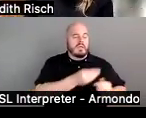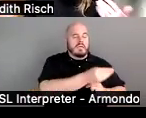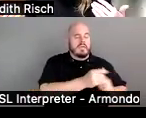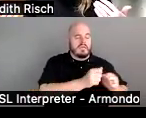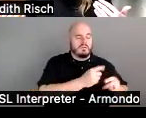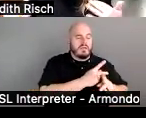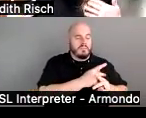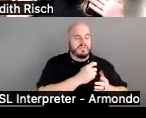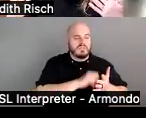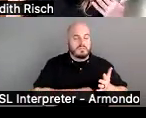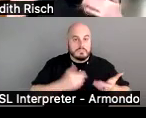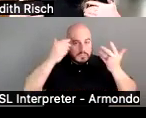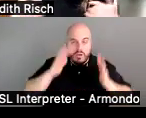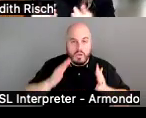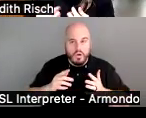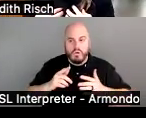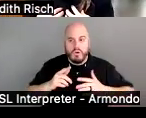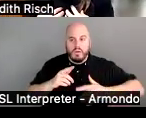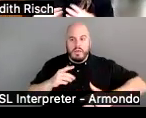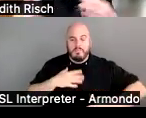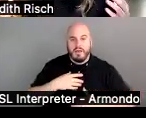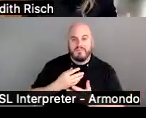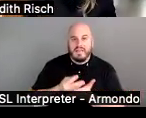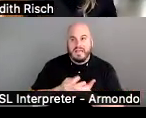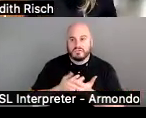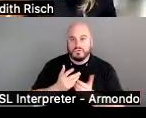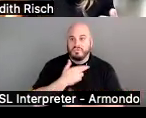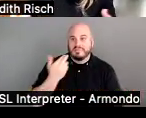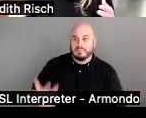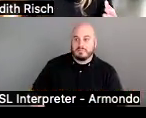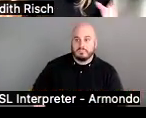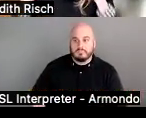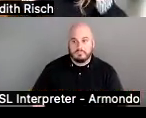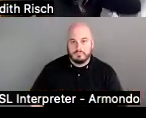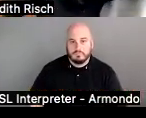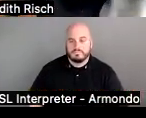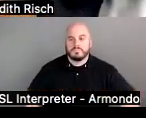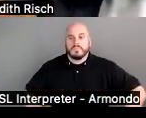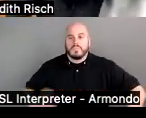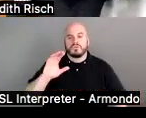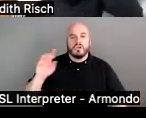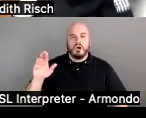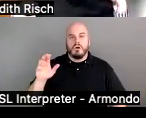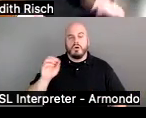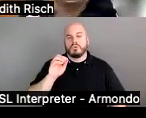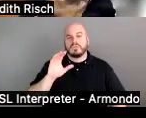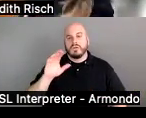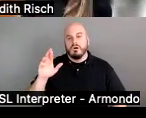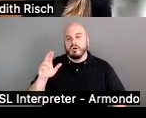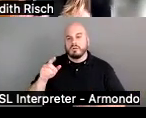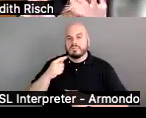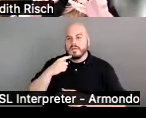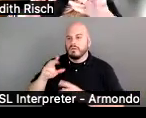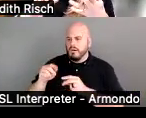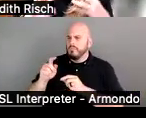what the transaction was and putting my financial implications in jeopardy? And OCR said, no, if you're going to have this unmanned kiosk, it needs to be